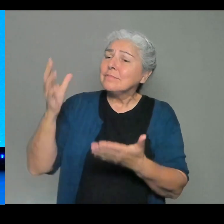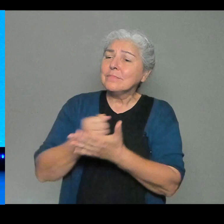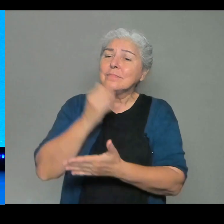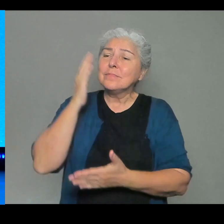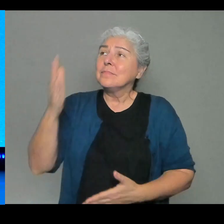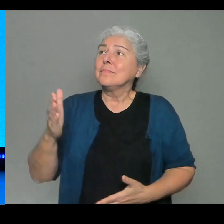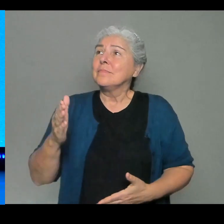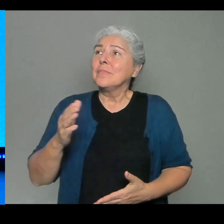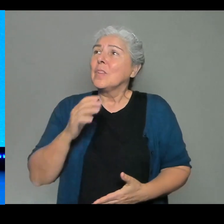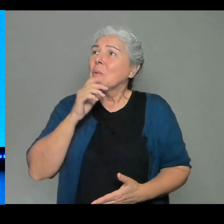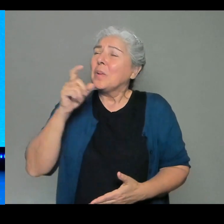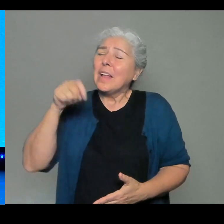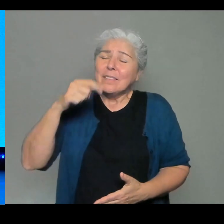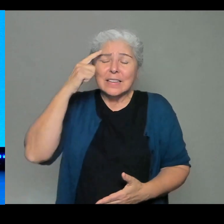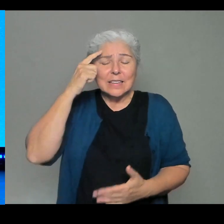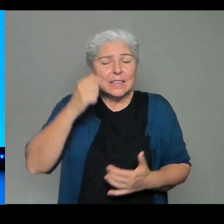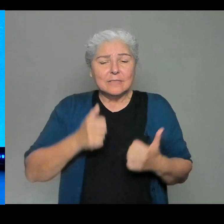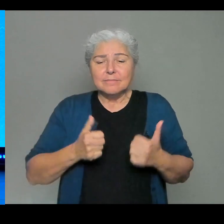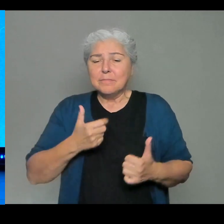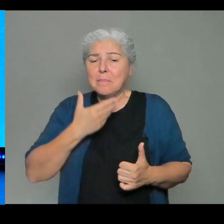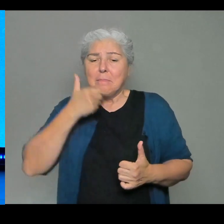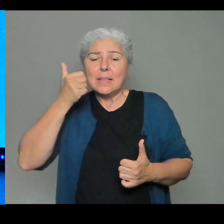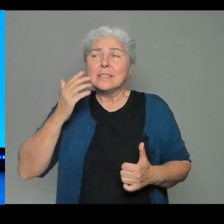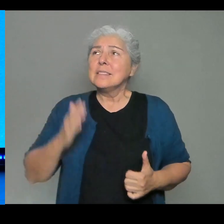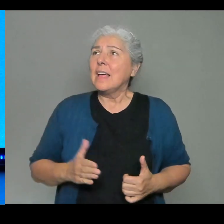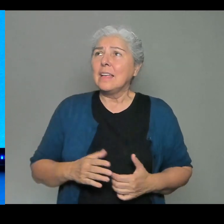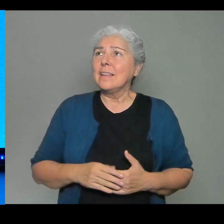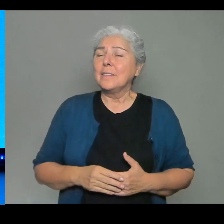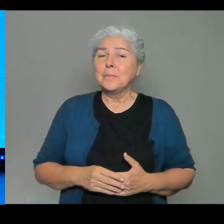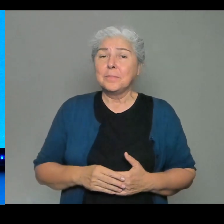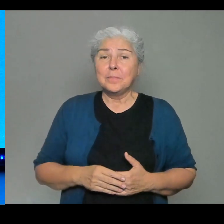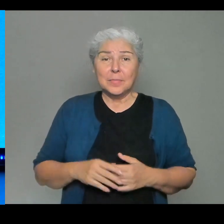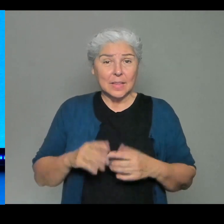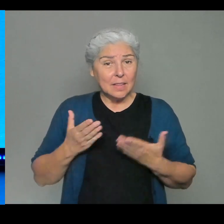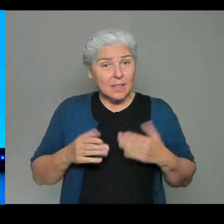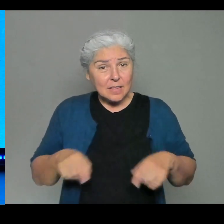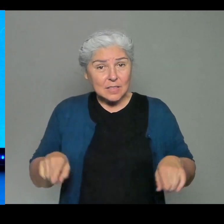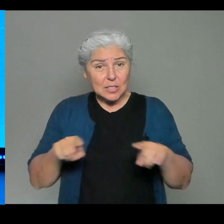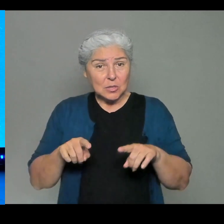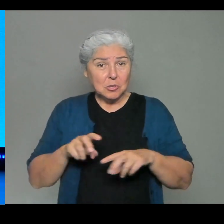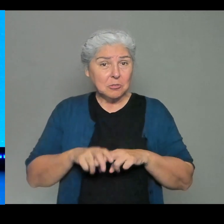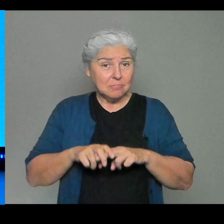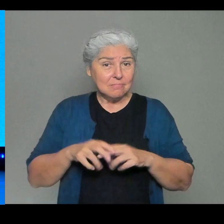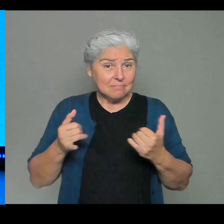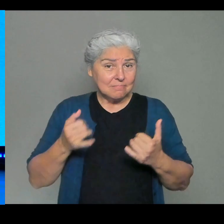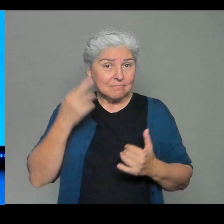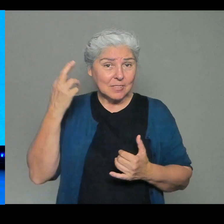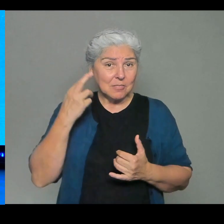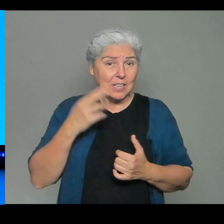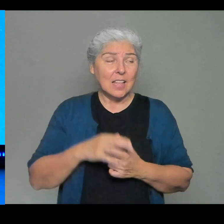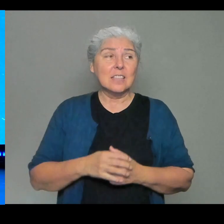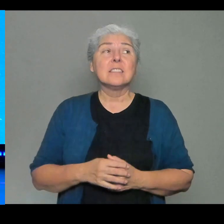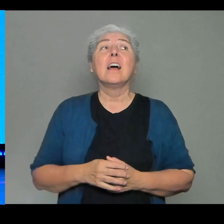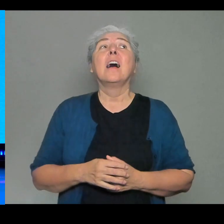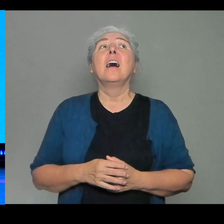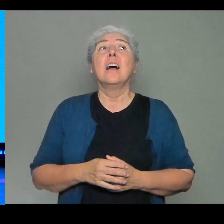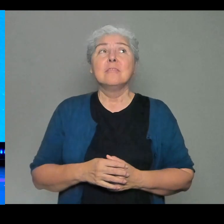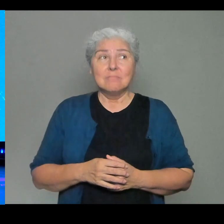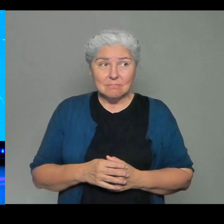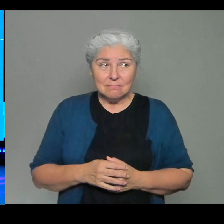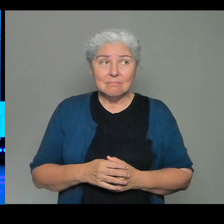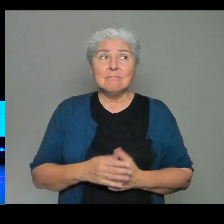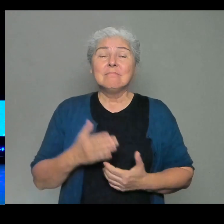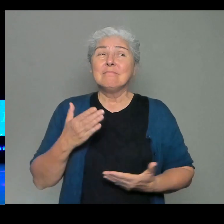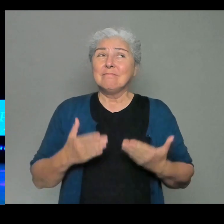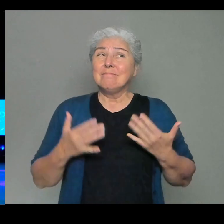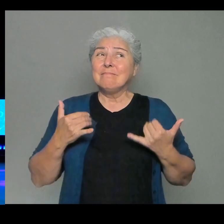think about what's the better side to be on. And as you sit in your seat, you realize that